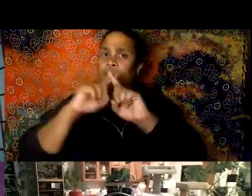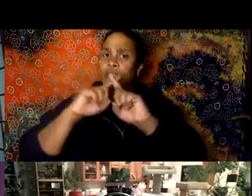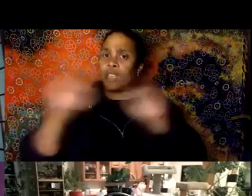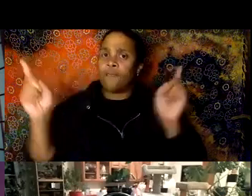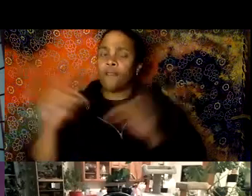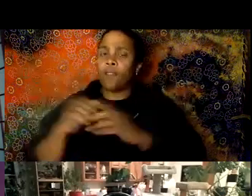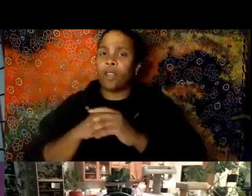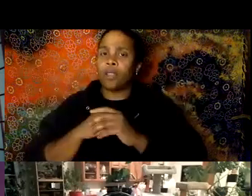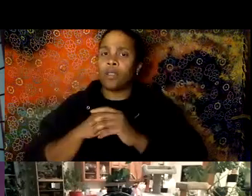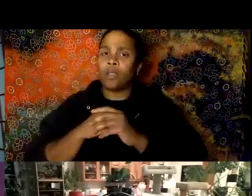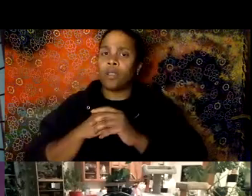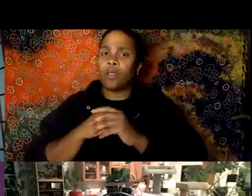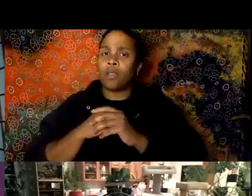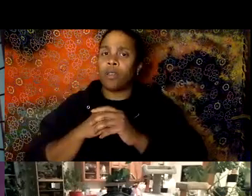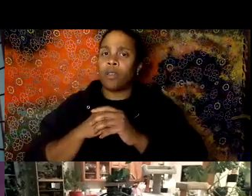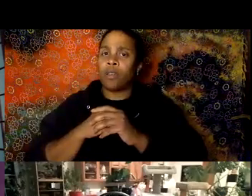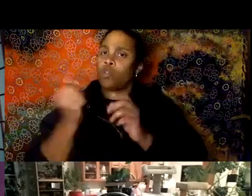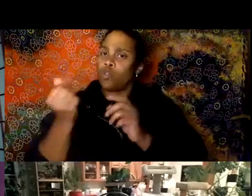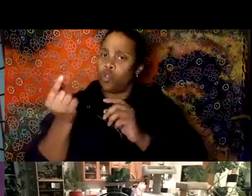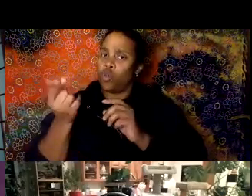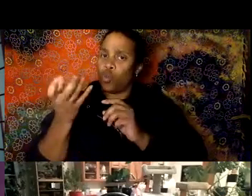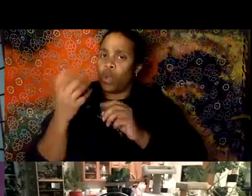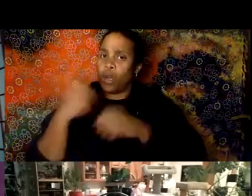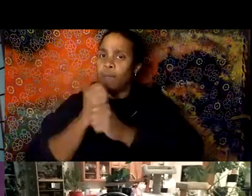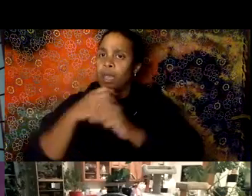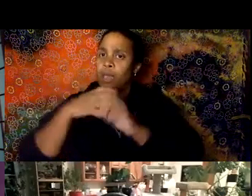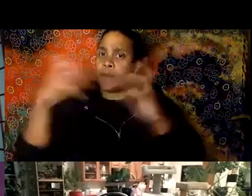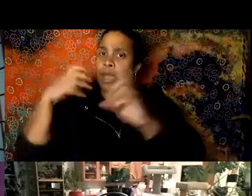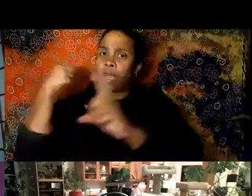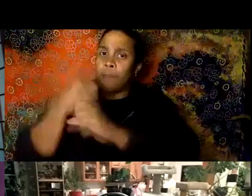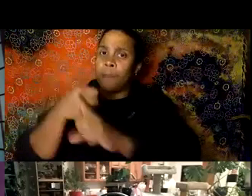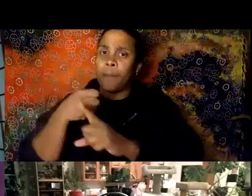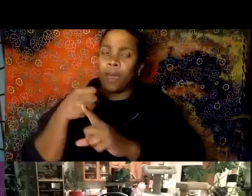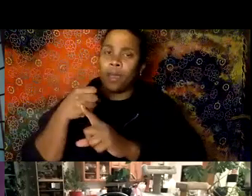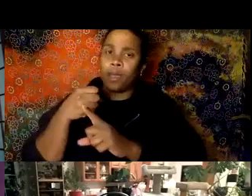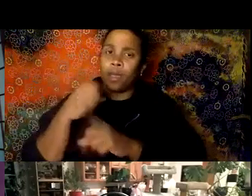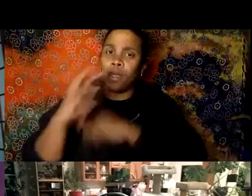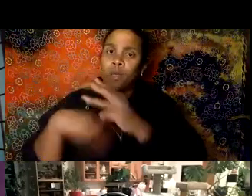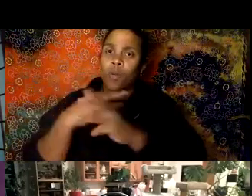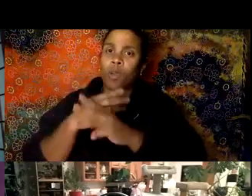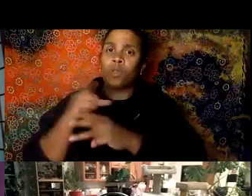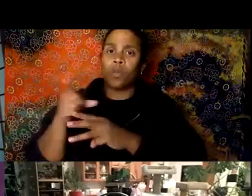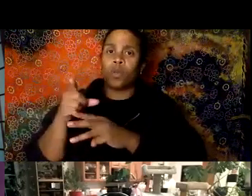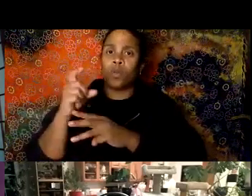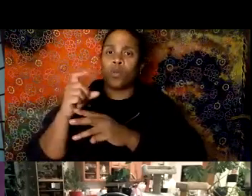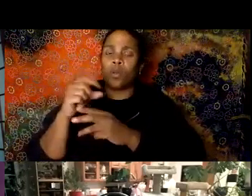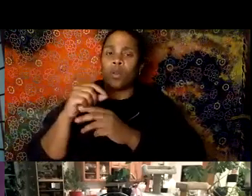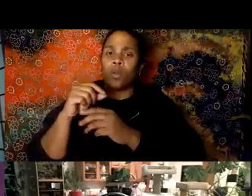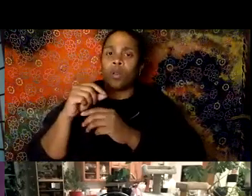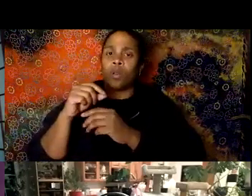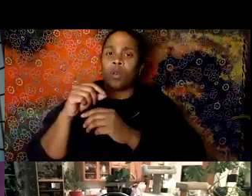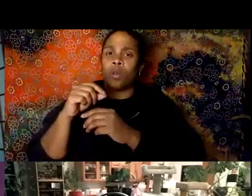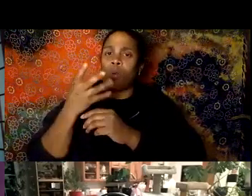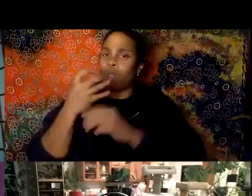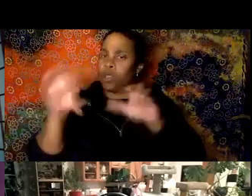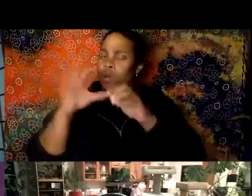this summer, they were about making a big impact. So you were outgoing in a way that really was true for you. Right. And some